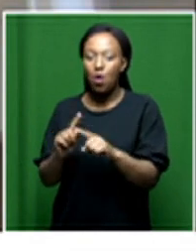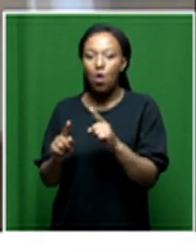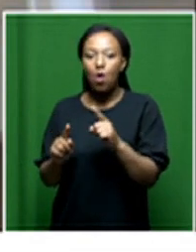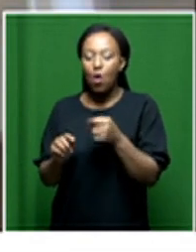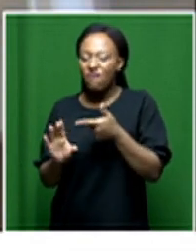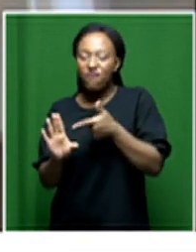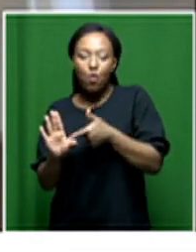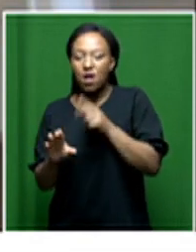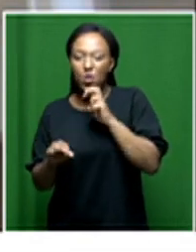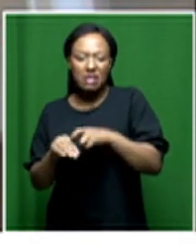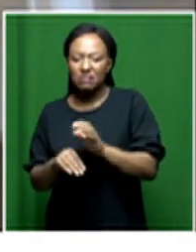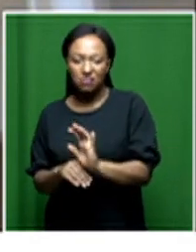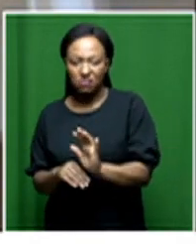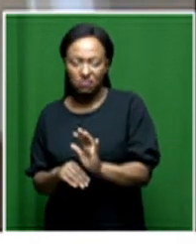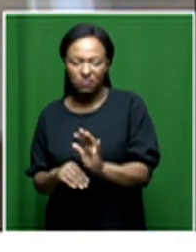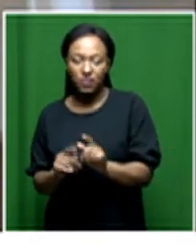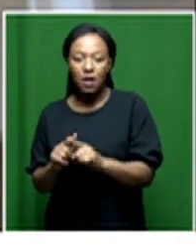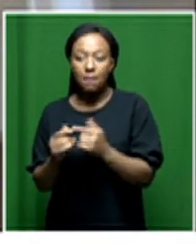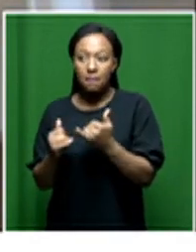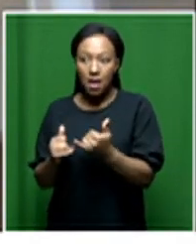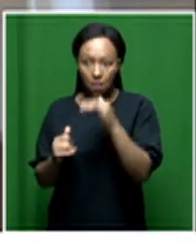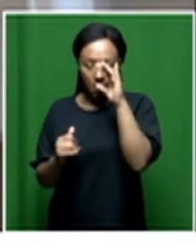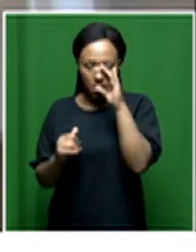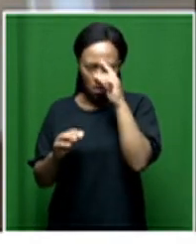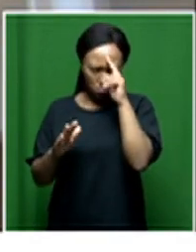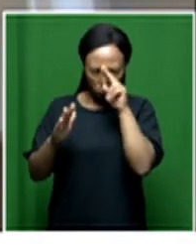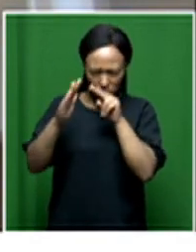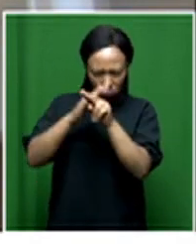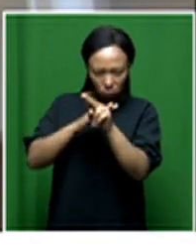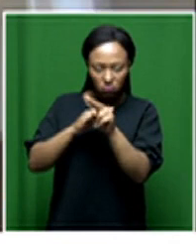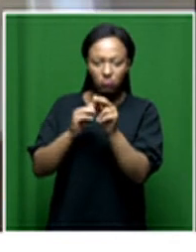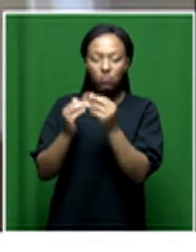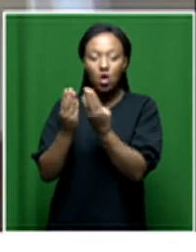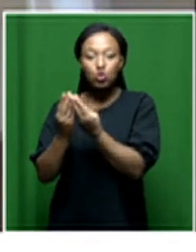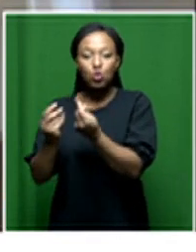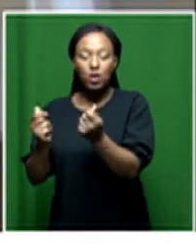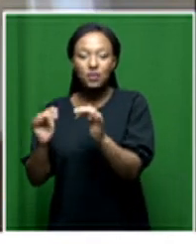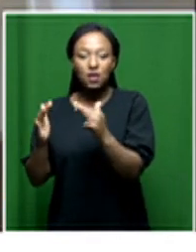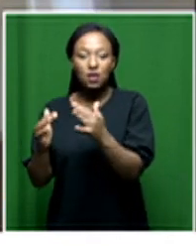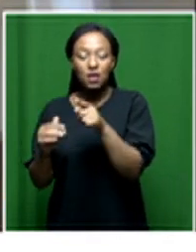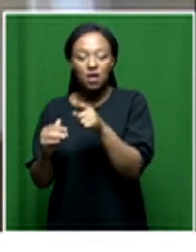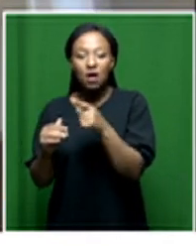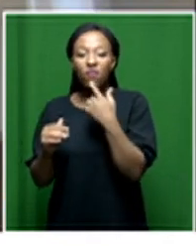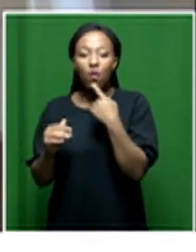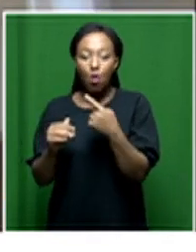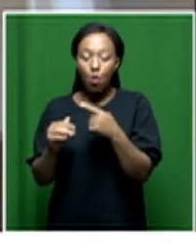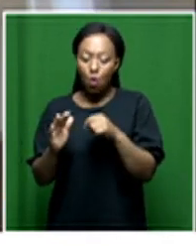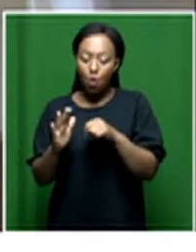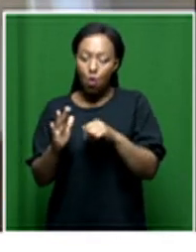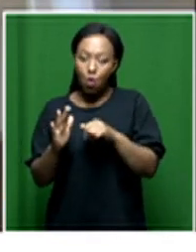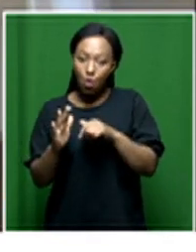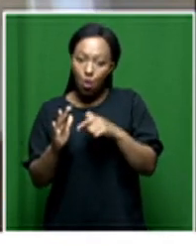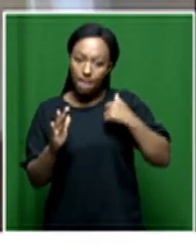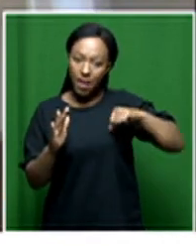fuel requirements. So I'm actually predicting that the solution, certainly for residential